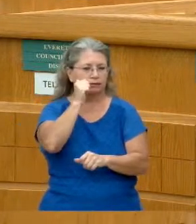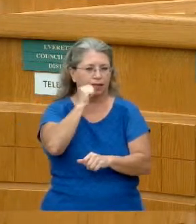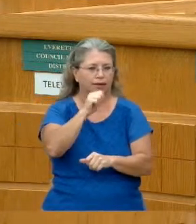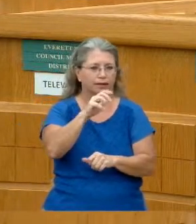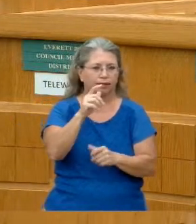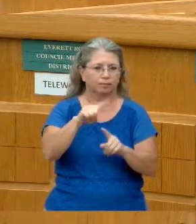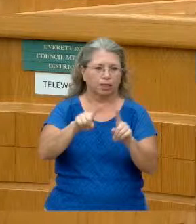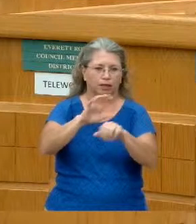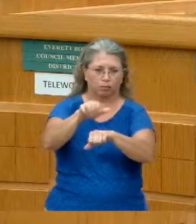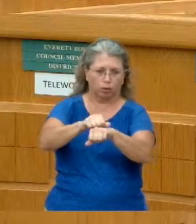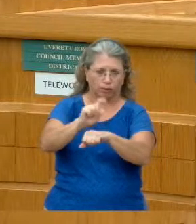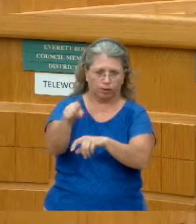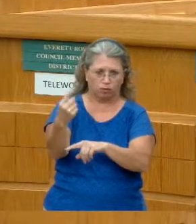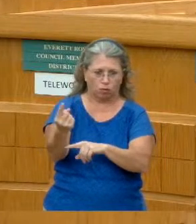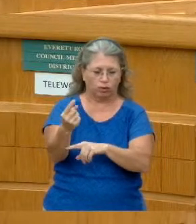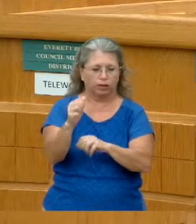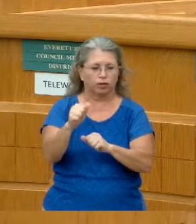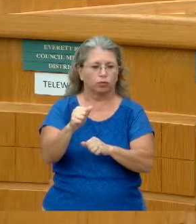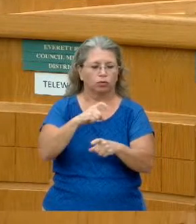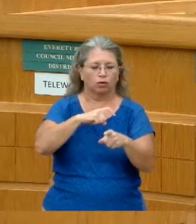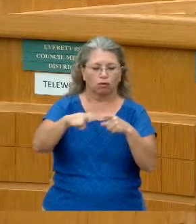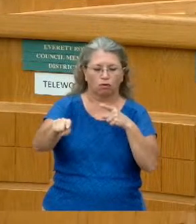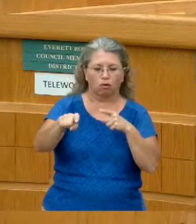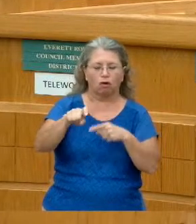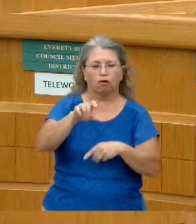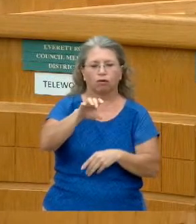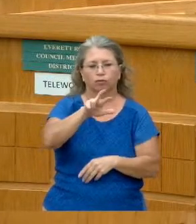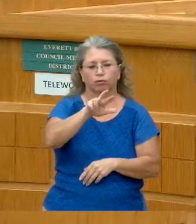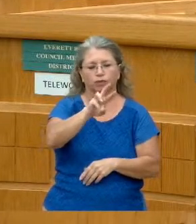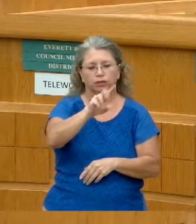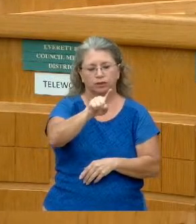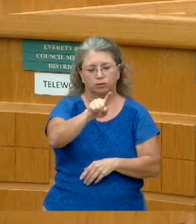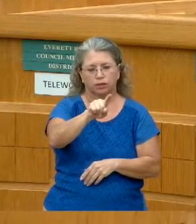only. And you want to call them at